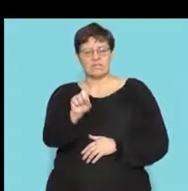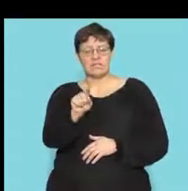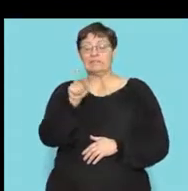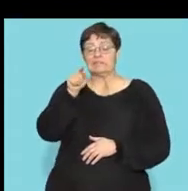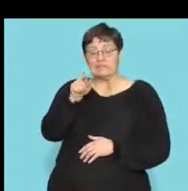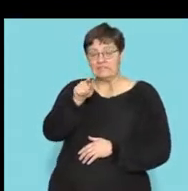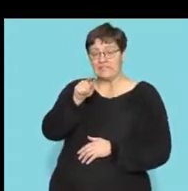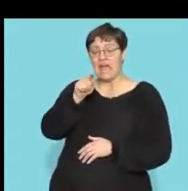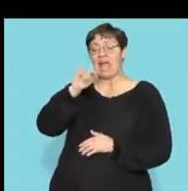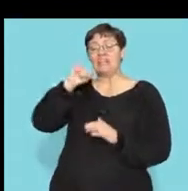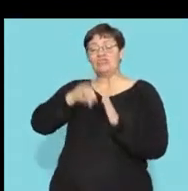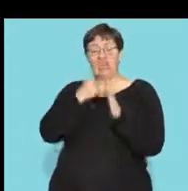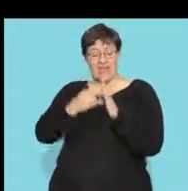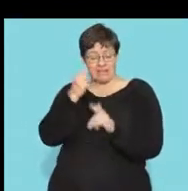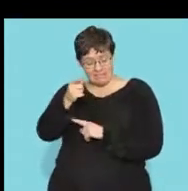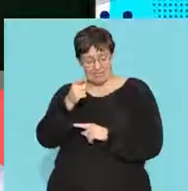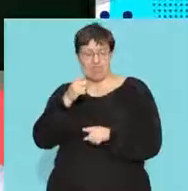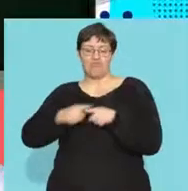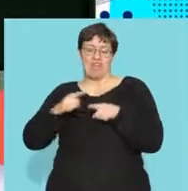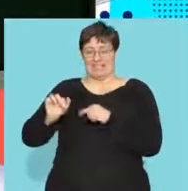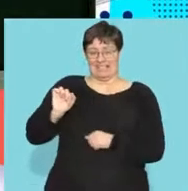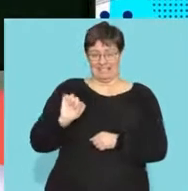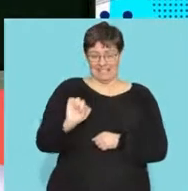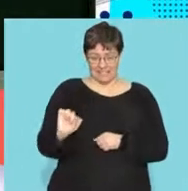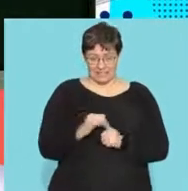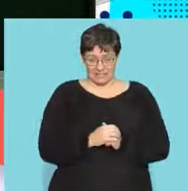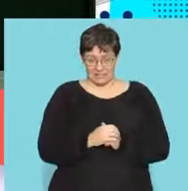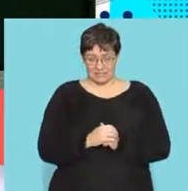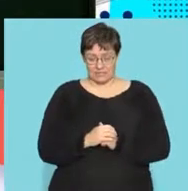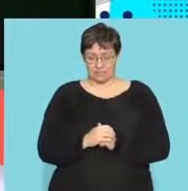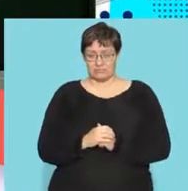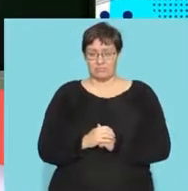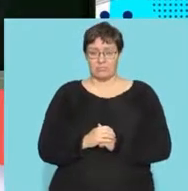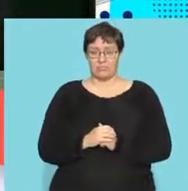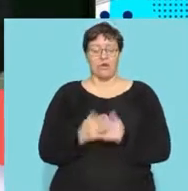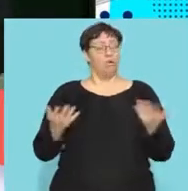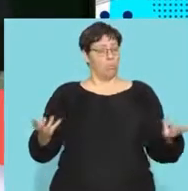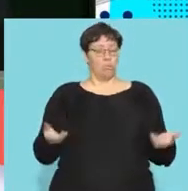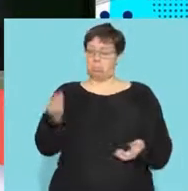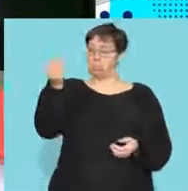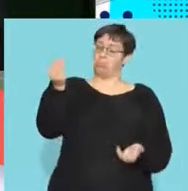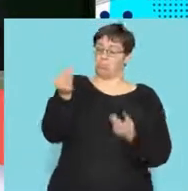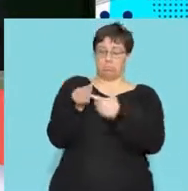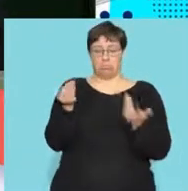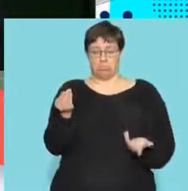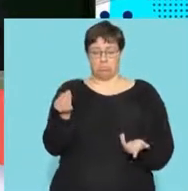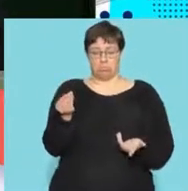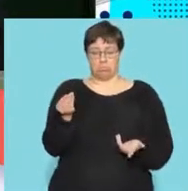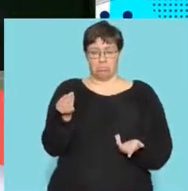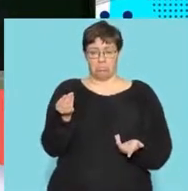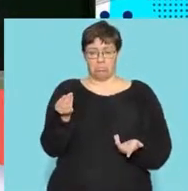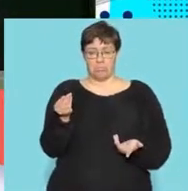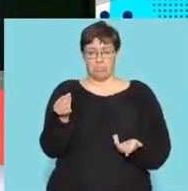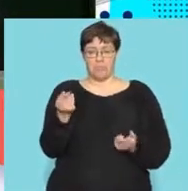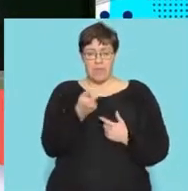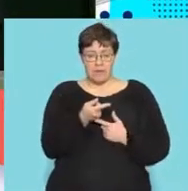rental for January. Now you ask the next question. Was this an